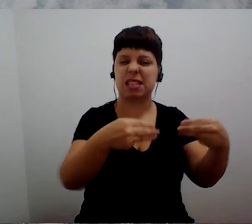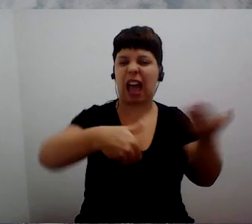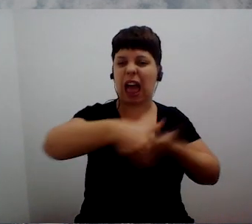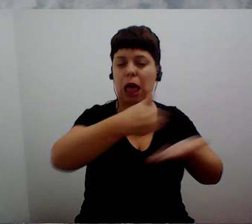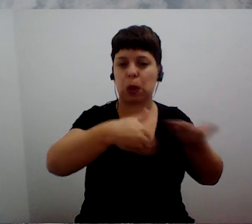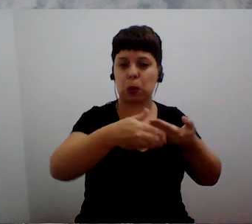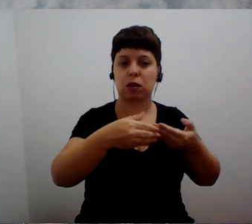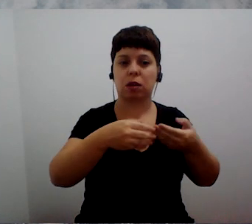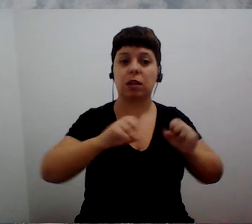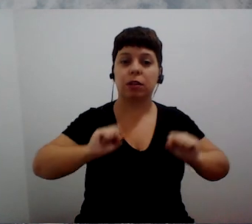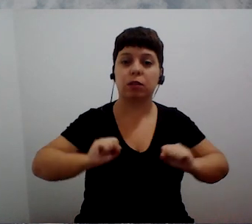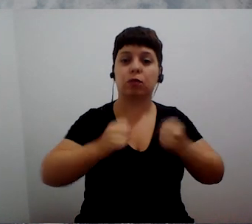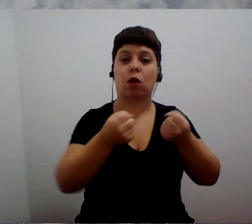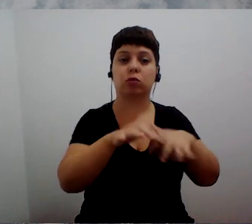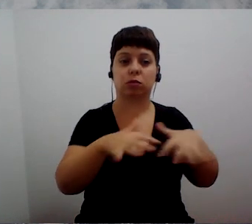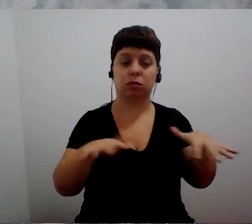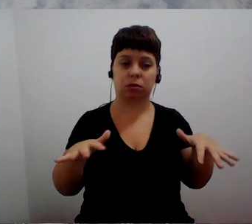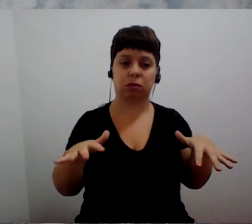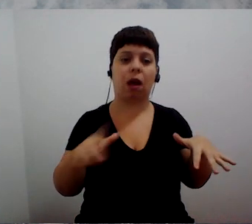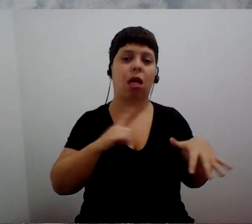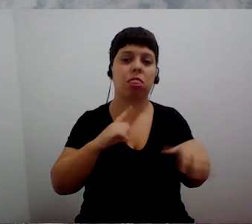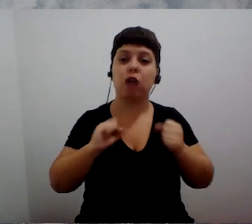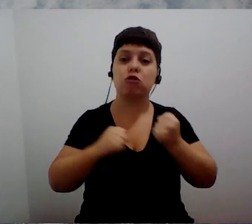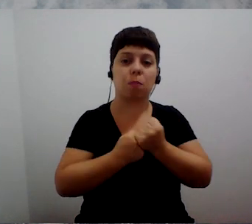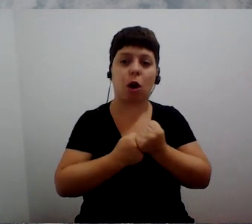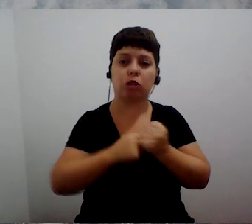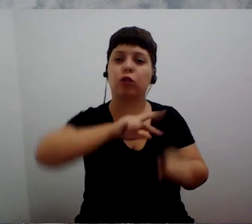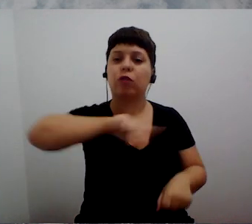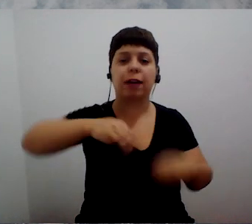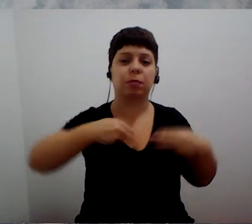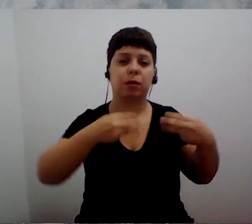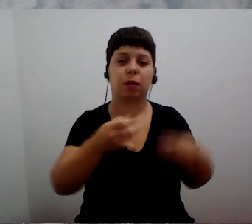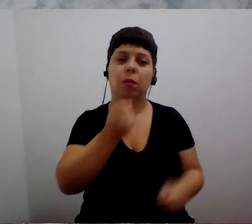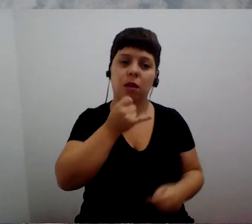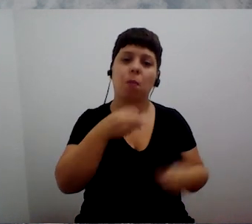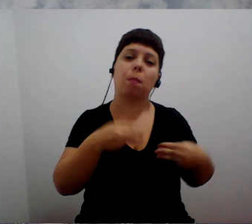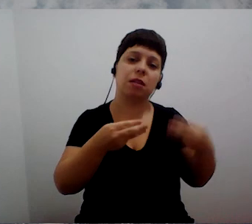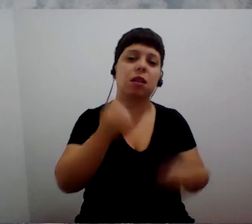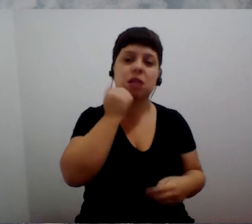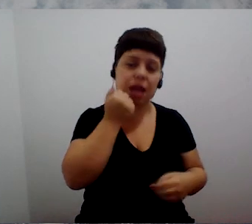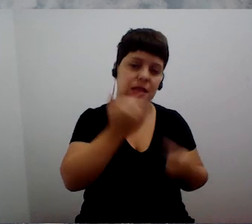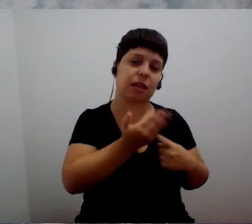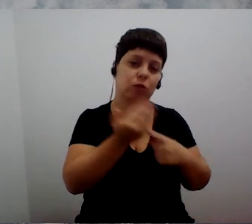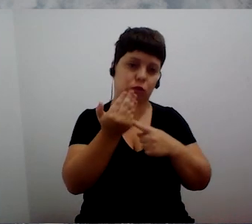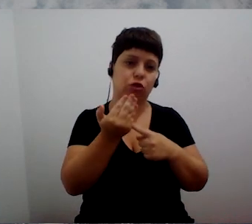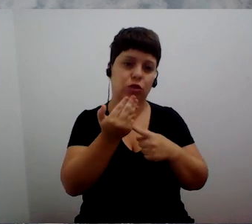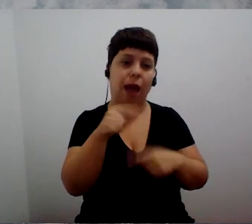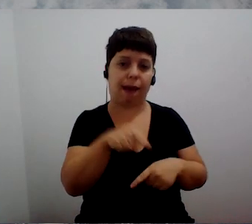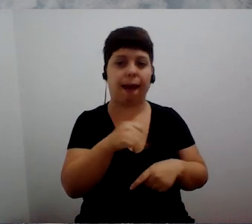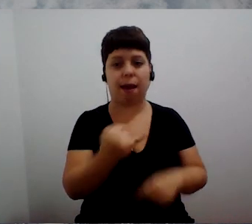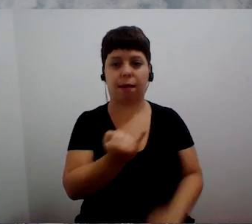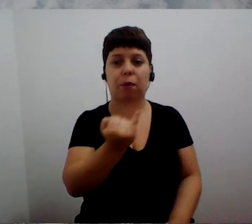of the Sea, with the support of different ministries, including the Ministry of Science and Technology, which is an important